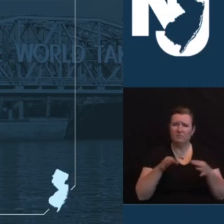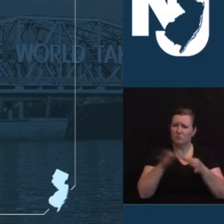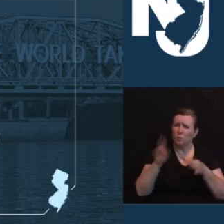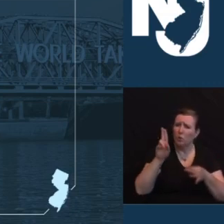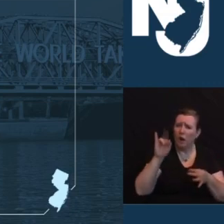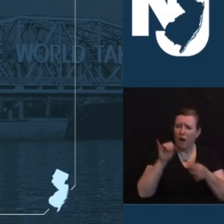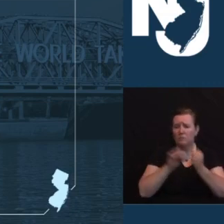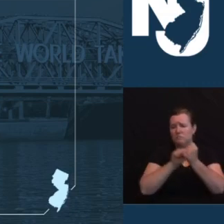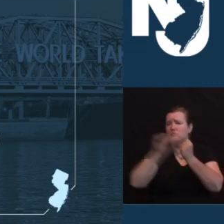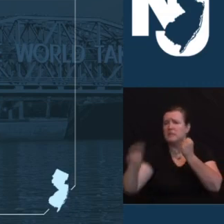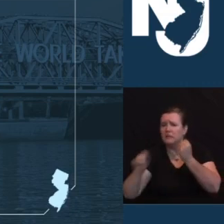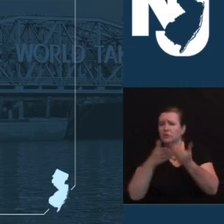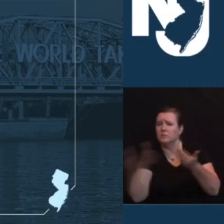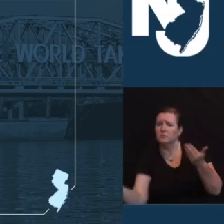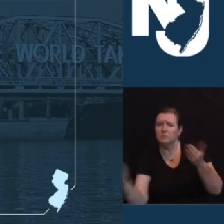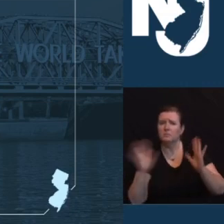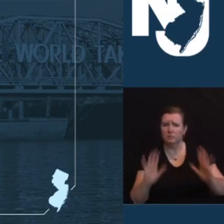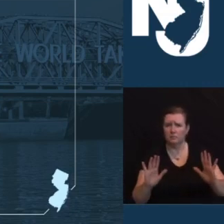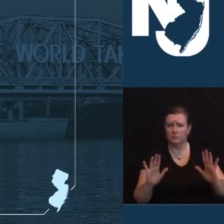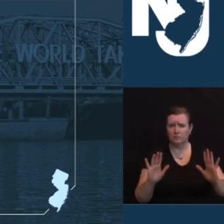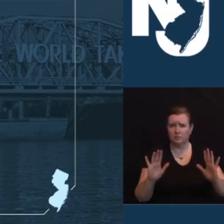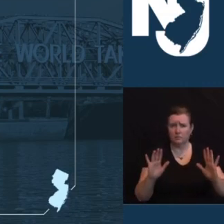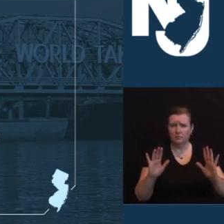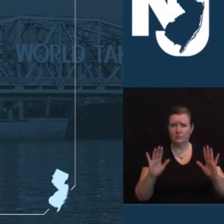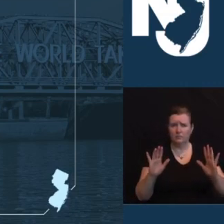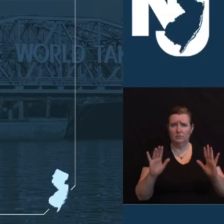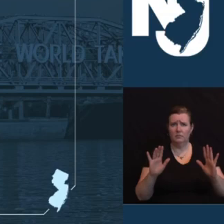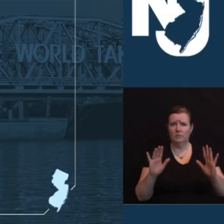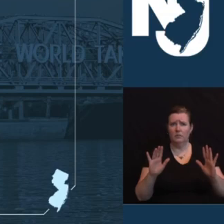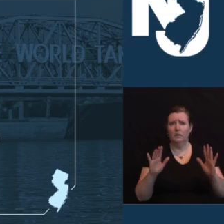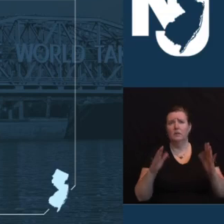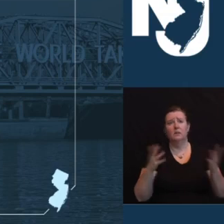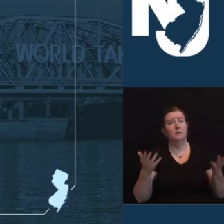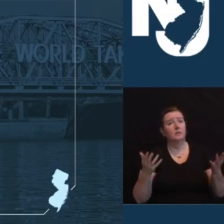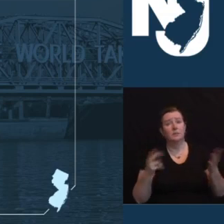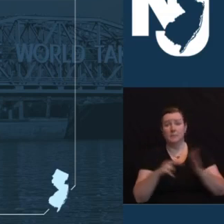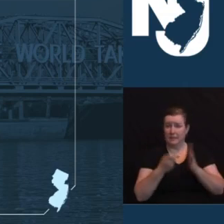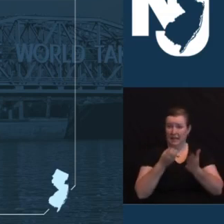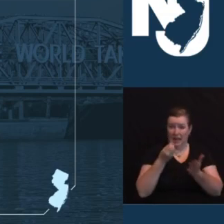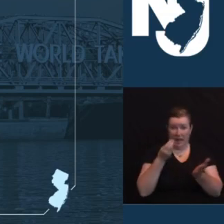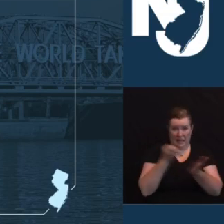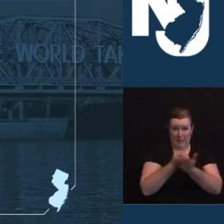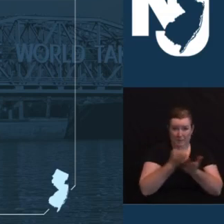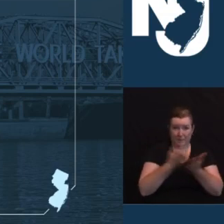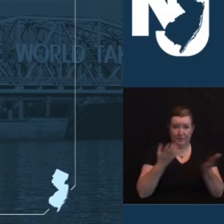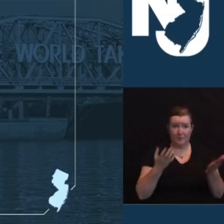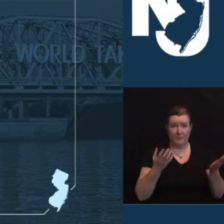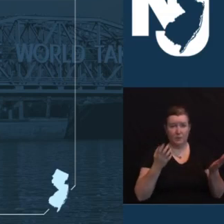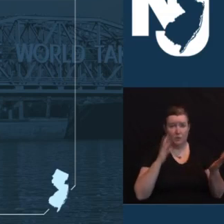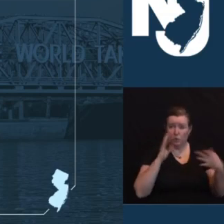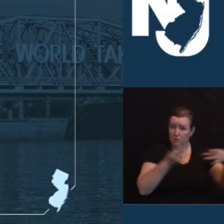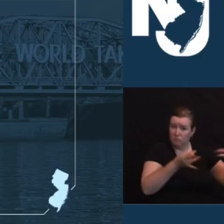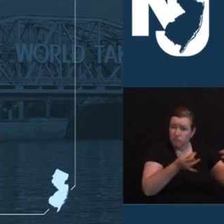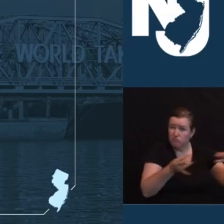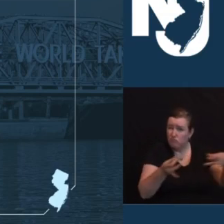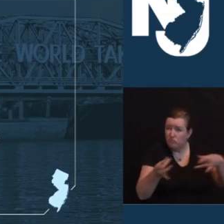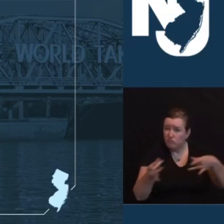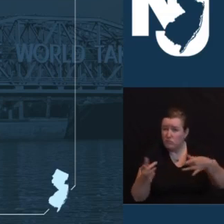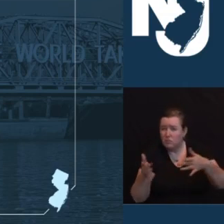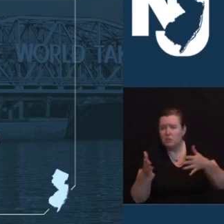we would collectively have seen a much better transition period, both for the general economy and for everyone out there individually,